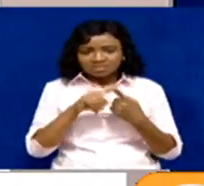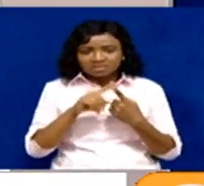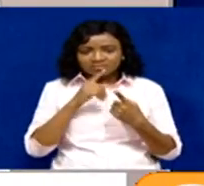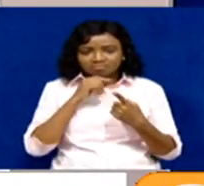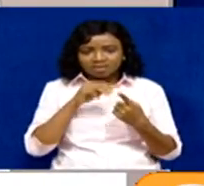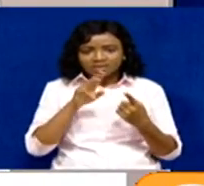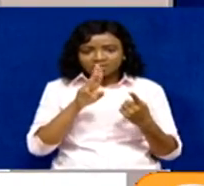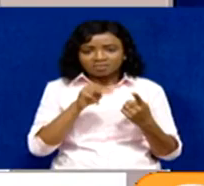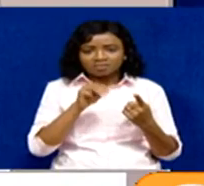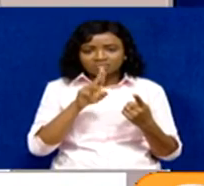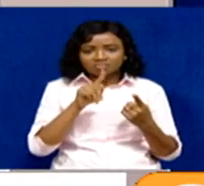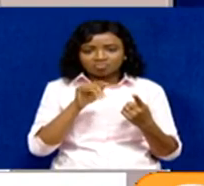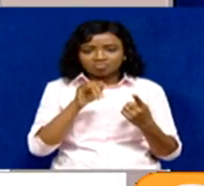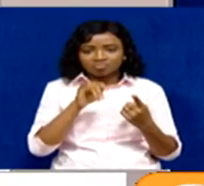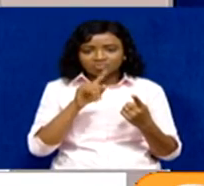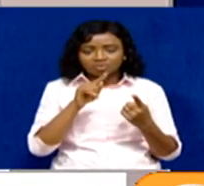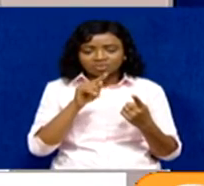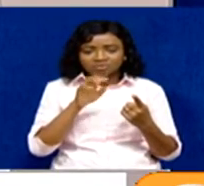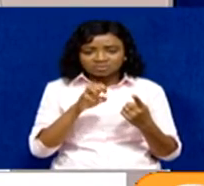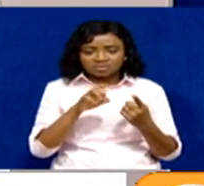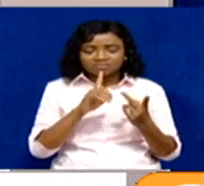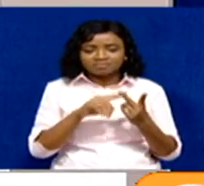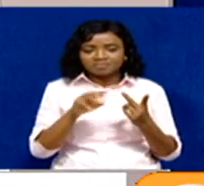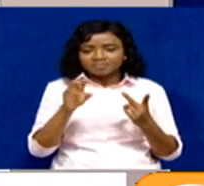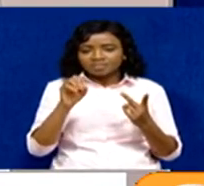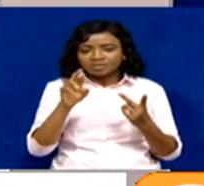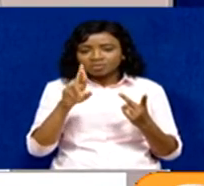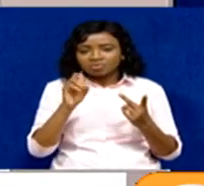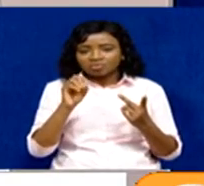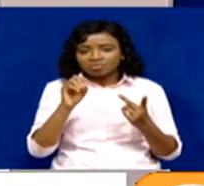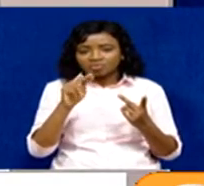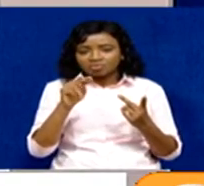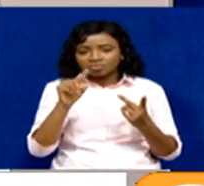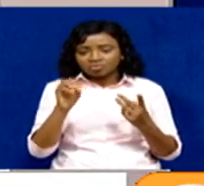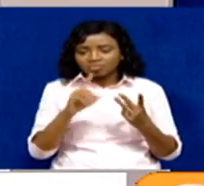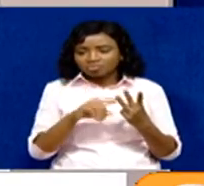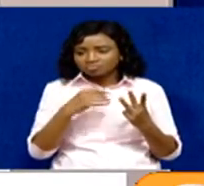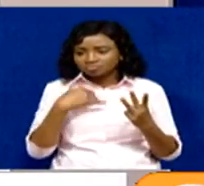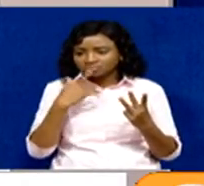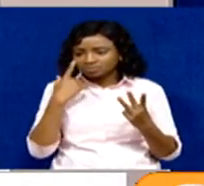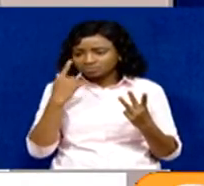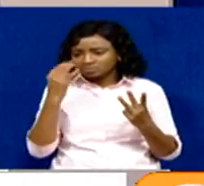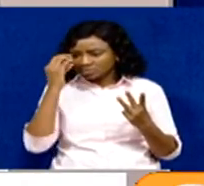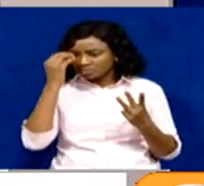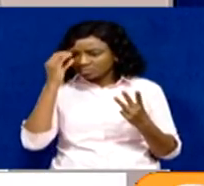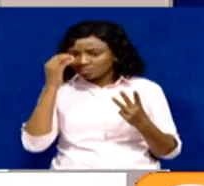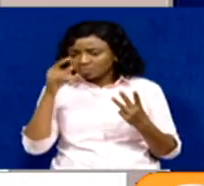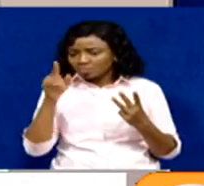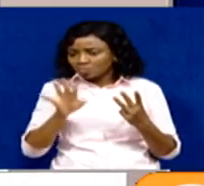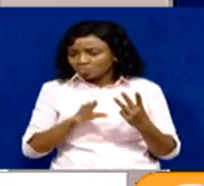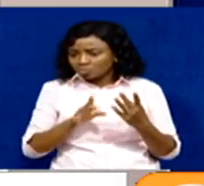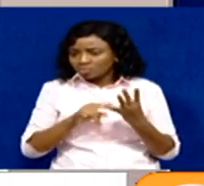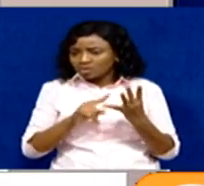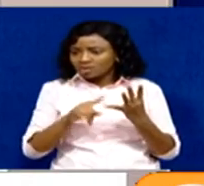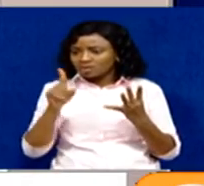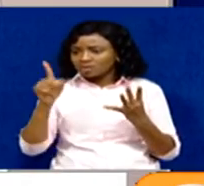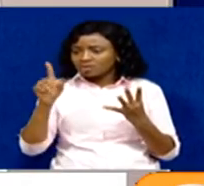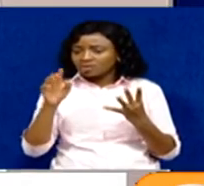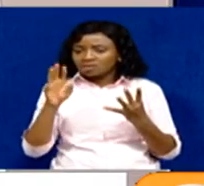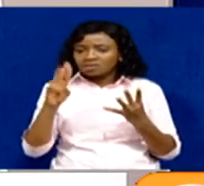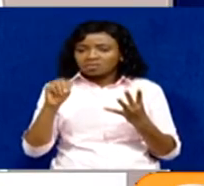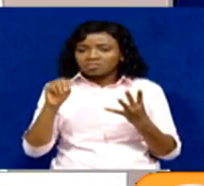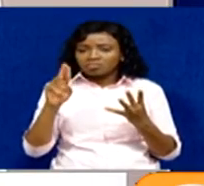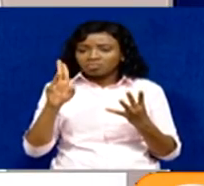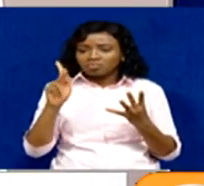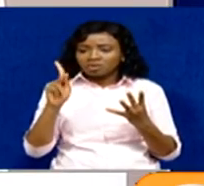saw James Orongo. I saw Wangari Maathai. I saw Mukangi. I saw, you know,